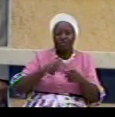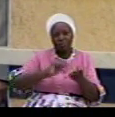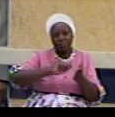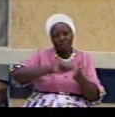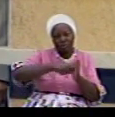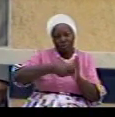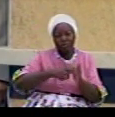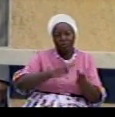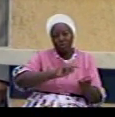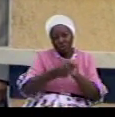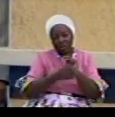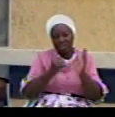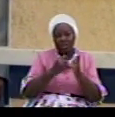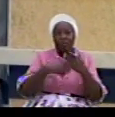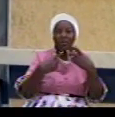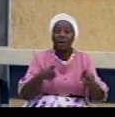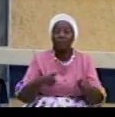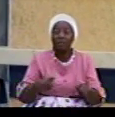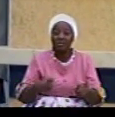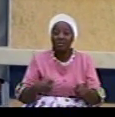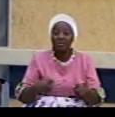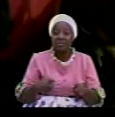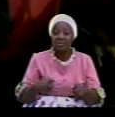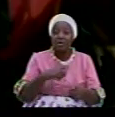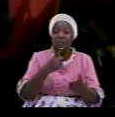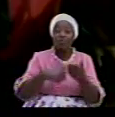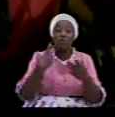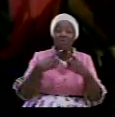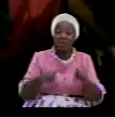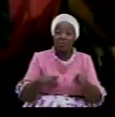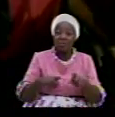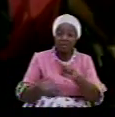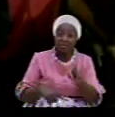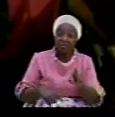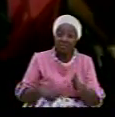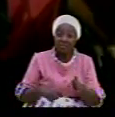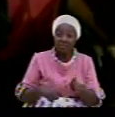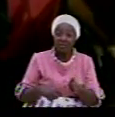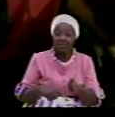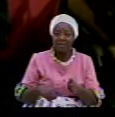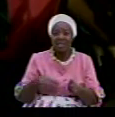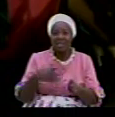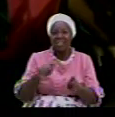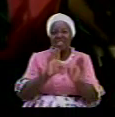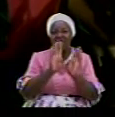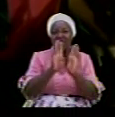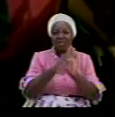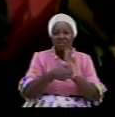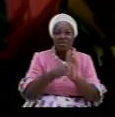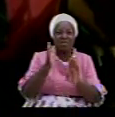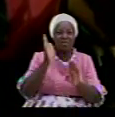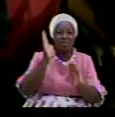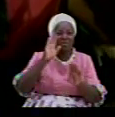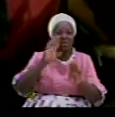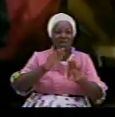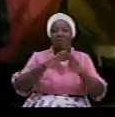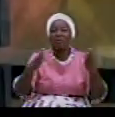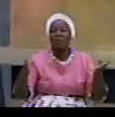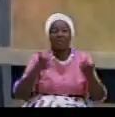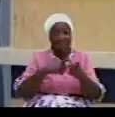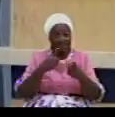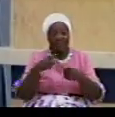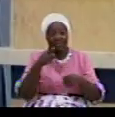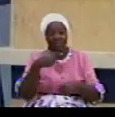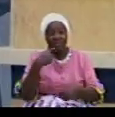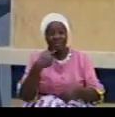happen? What will happen? The door will open. Then you will say,